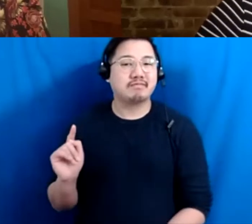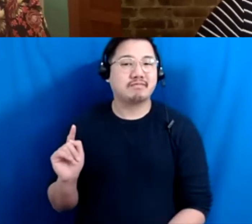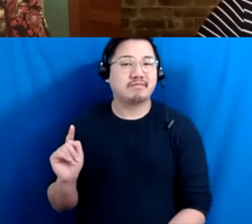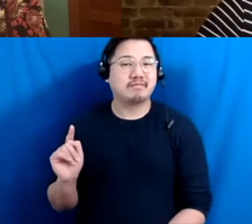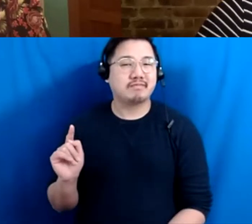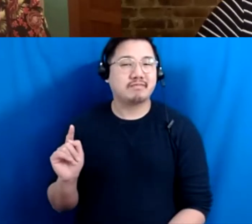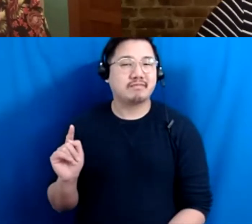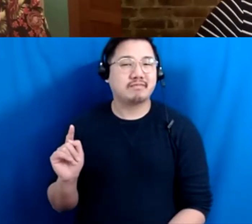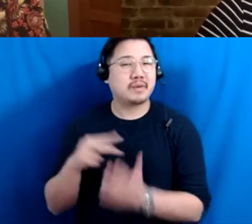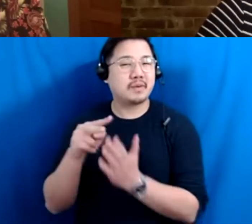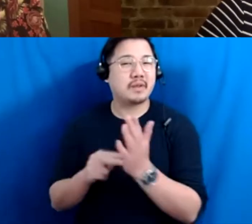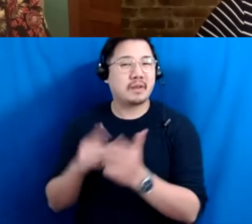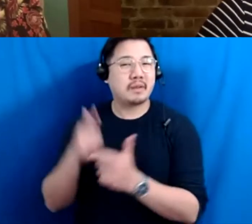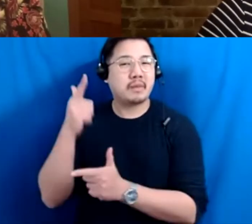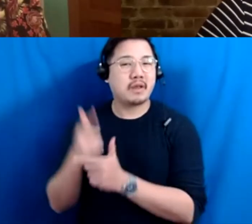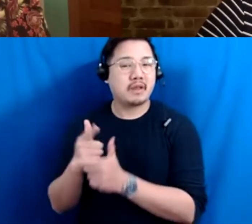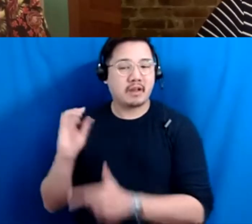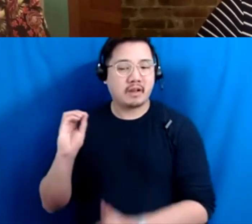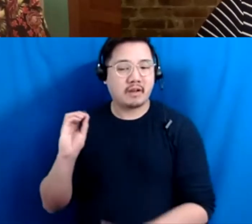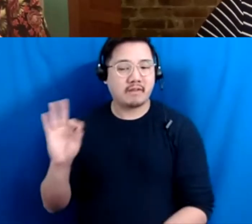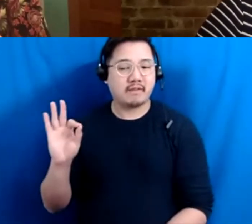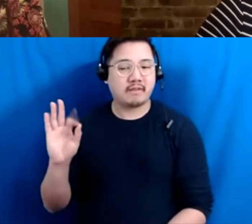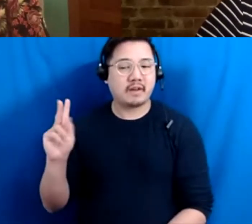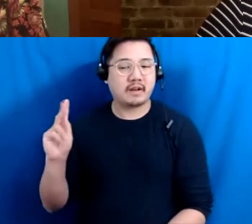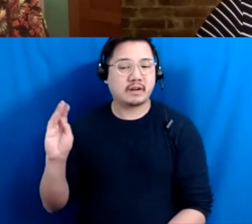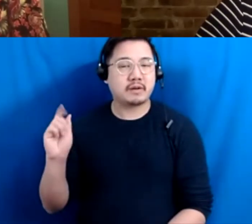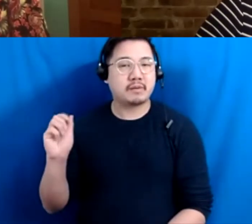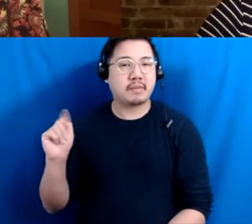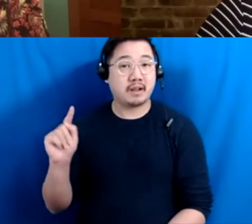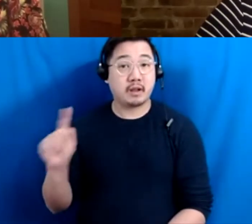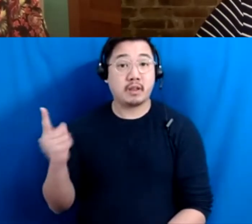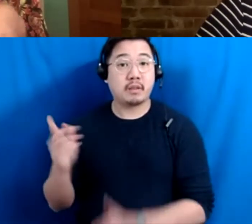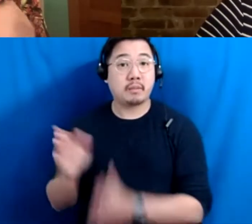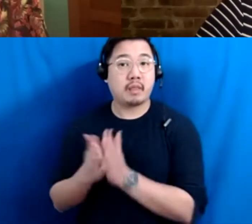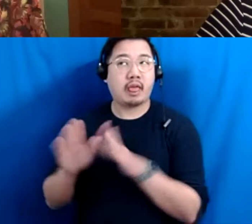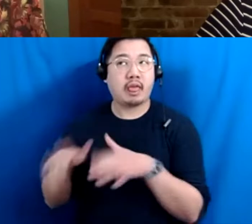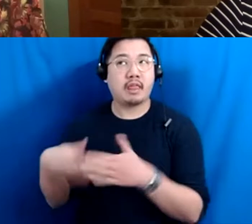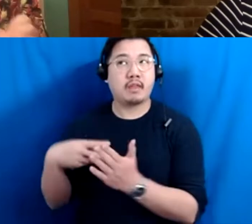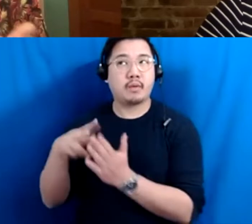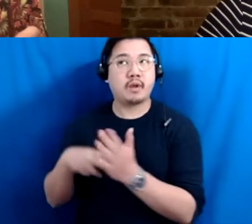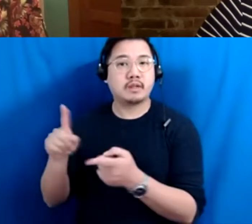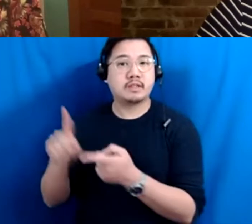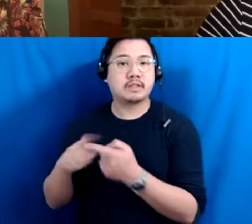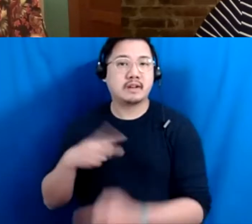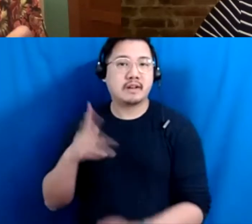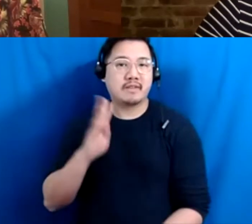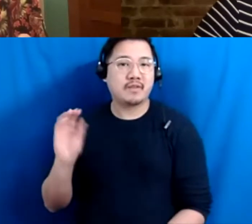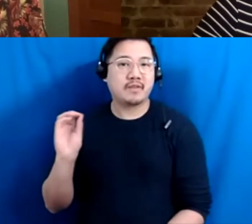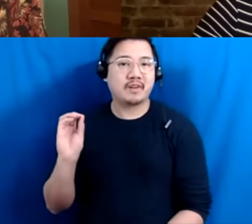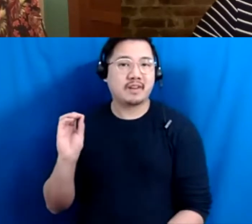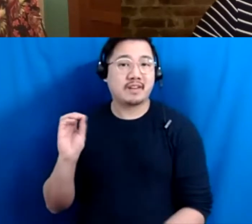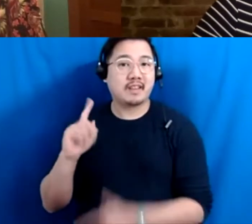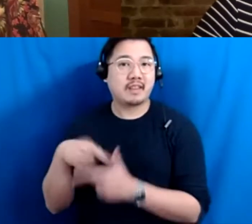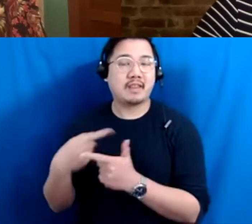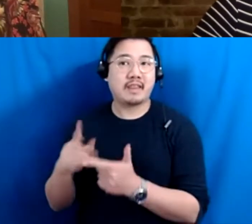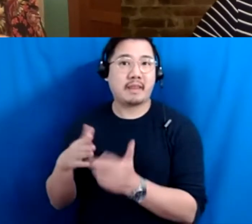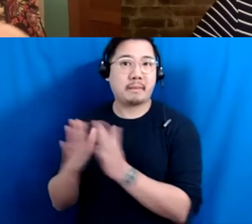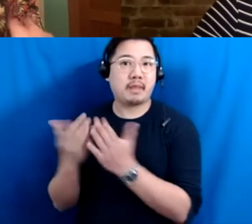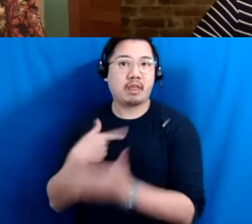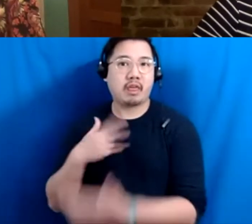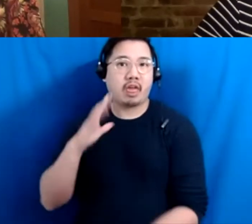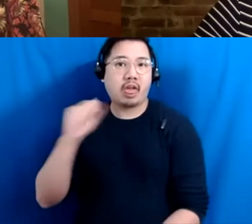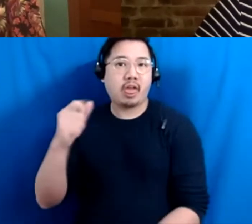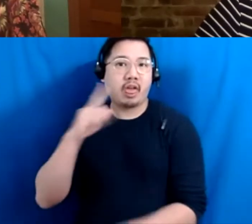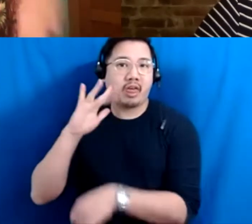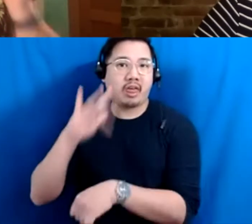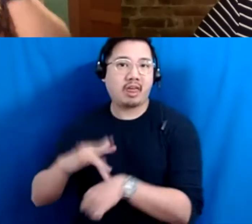reading of the Brothers Karamazov, which is a book that I hadn't read until I was 40, and then at that point I became obsessed with it to the point where I